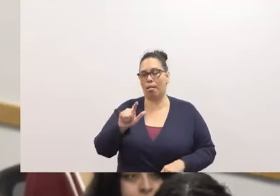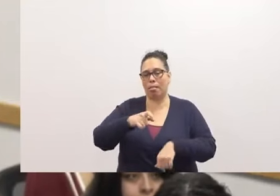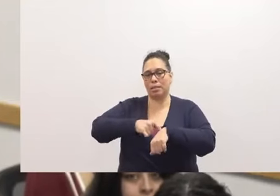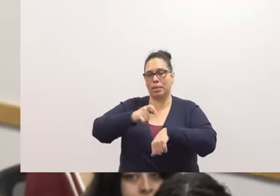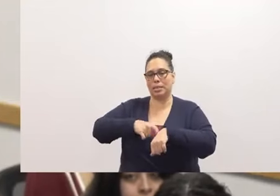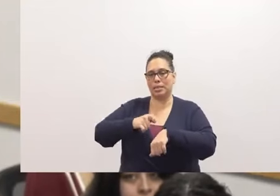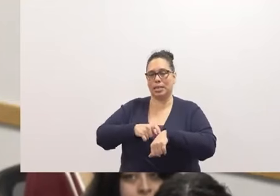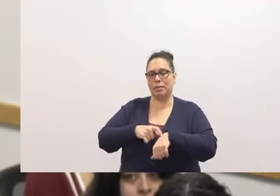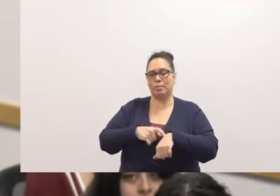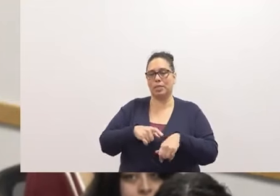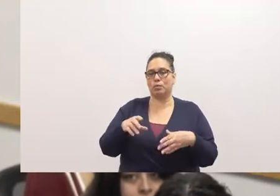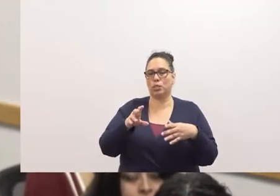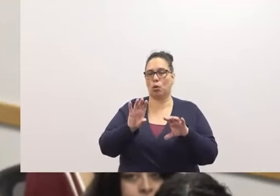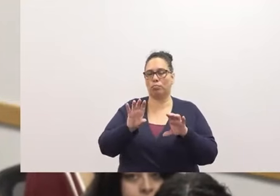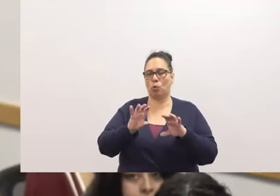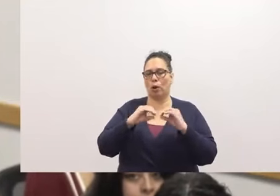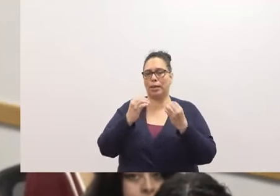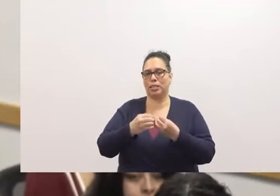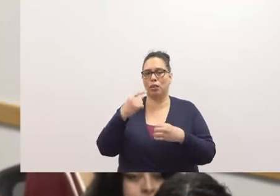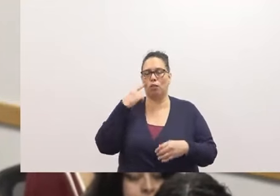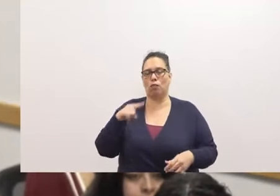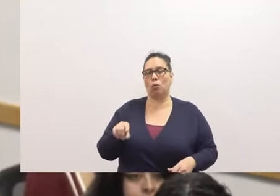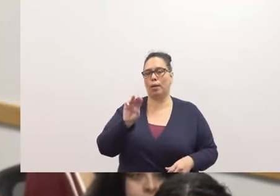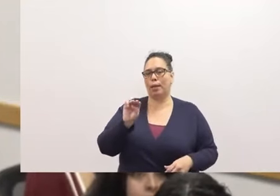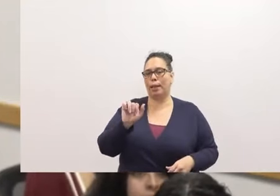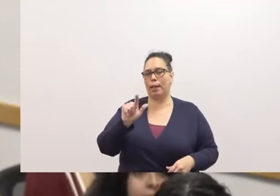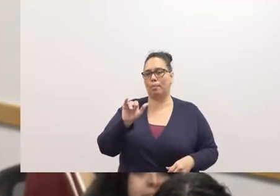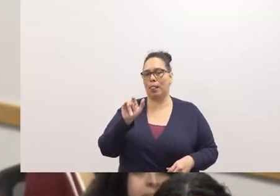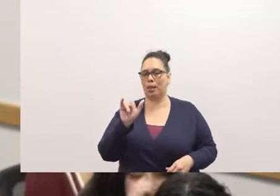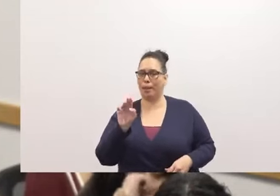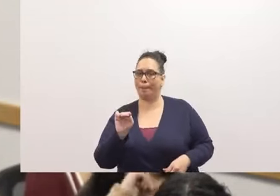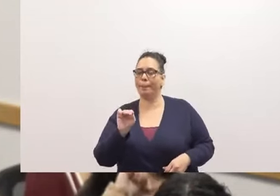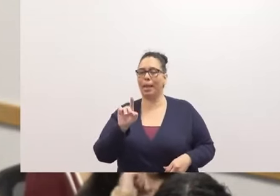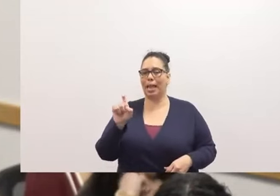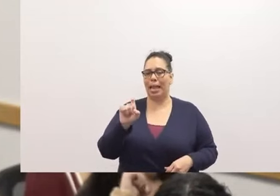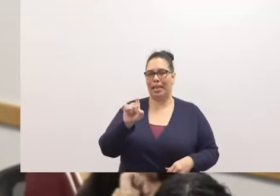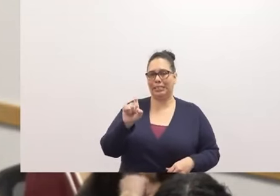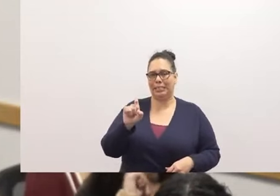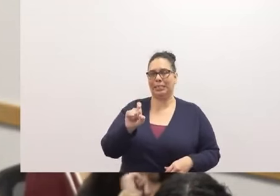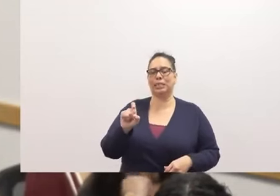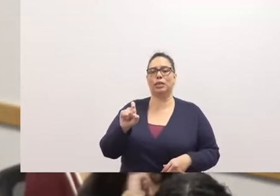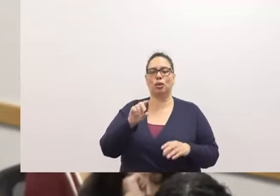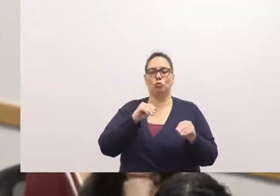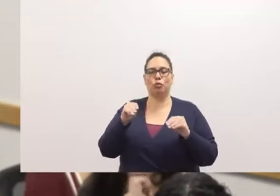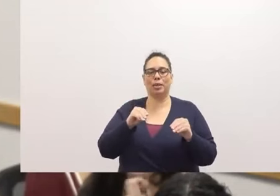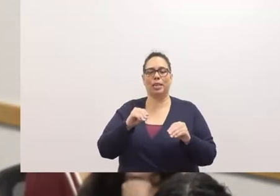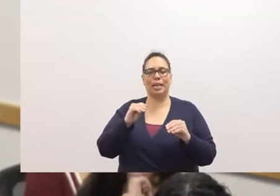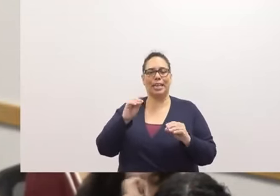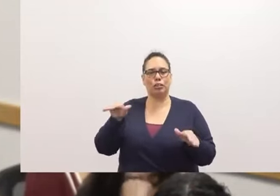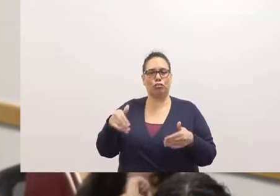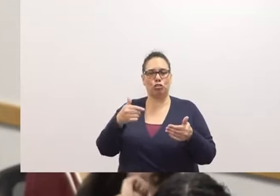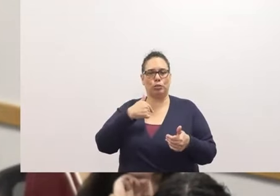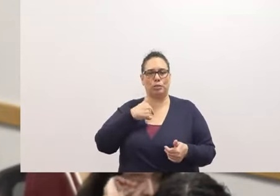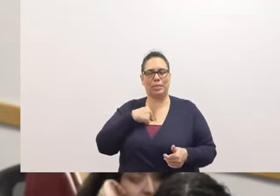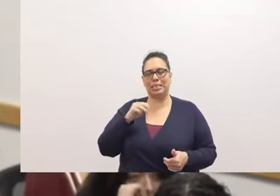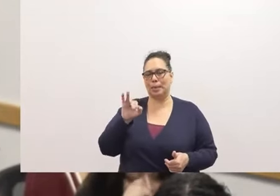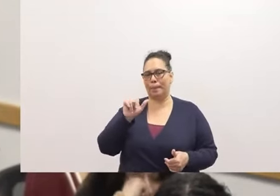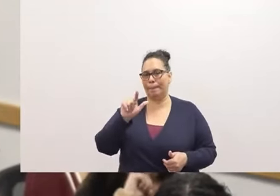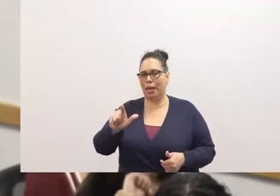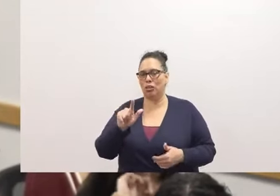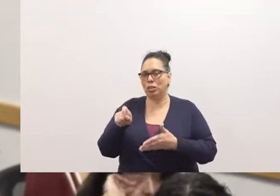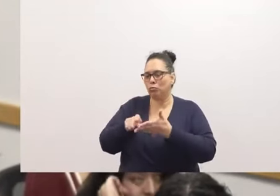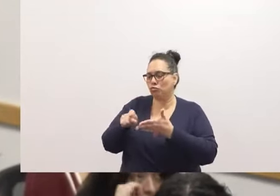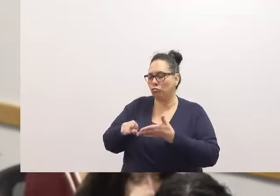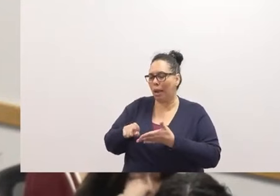also a lead organizer for the Malcolm X grassroots movement, introduced me to a Jewish brother and teacher, Michael. Michael was writing a